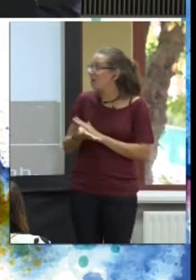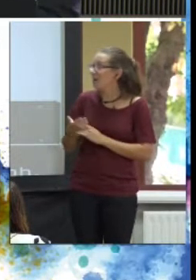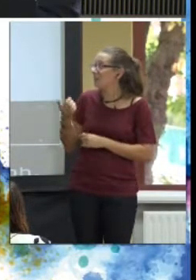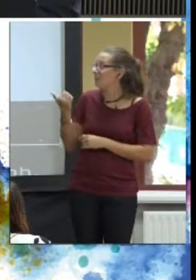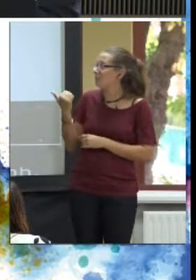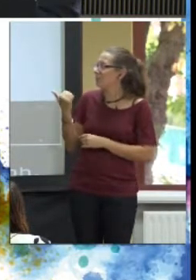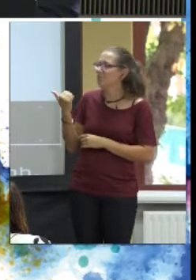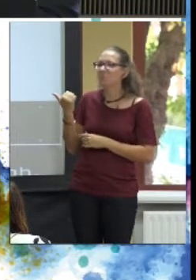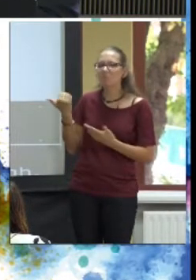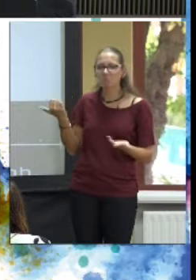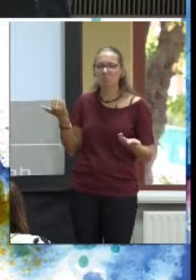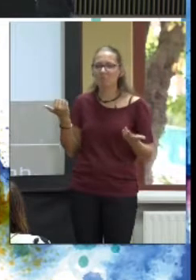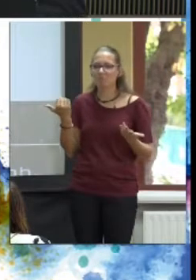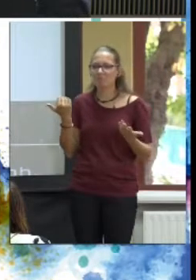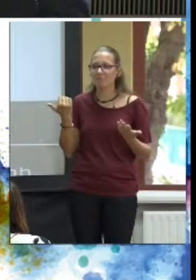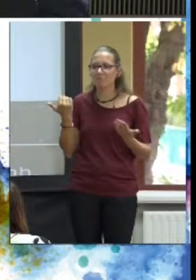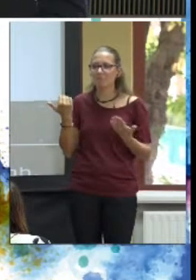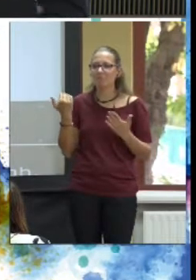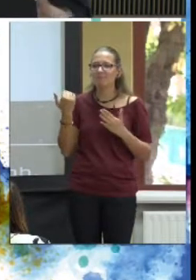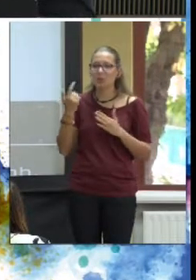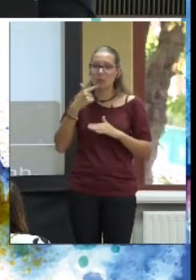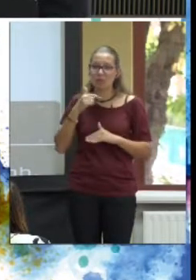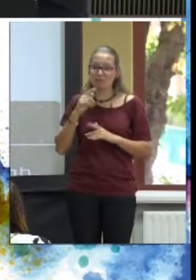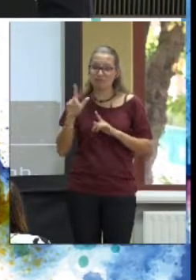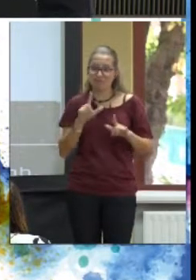for Mérida, or another one for Cáceres.